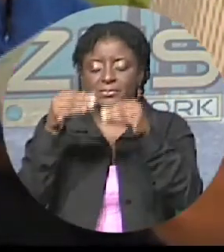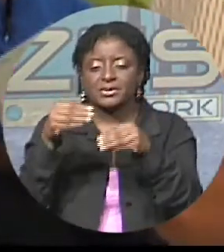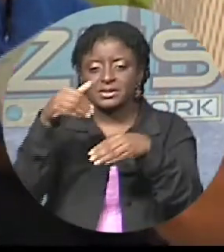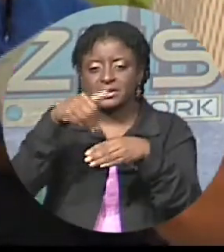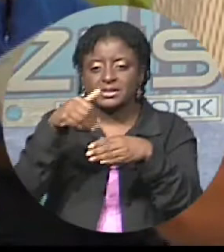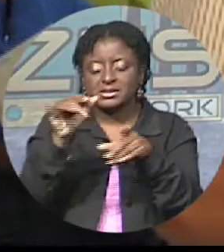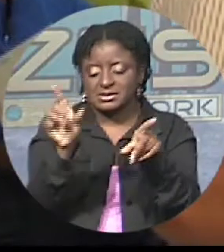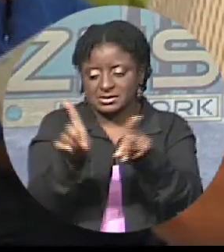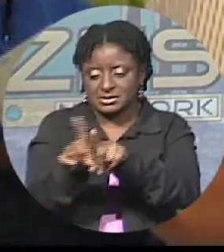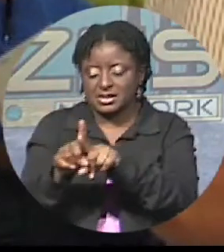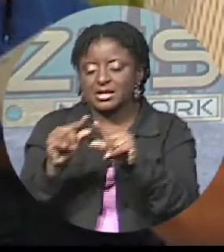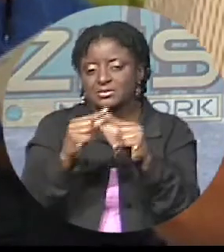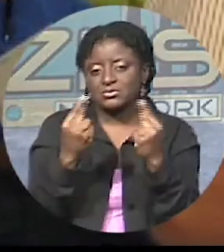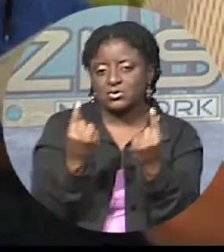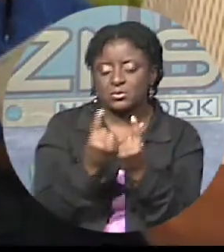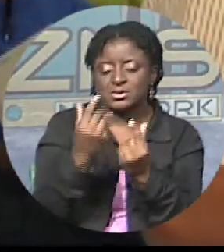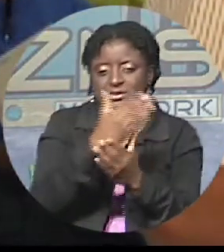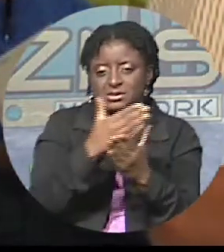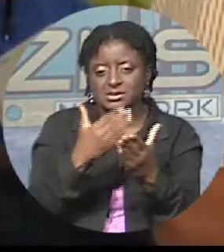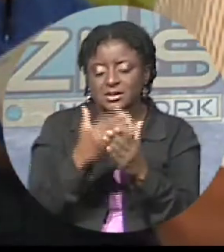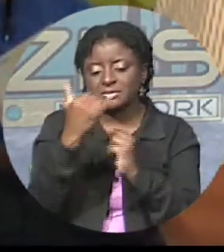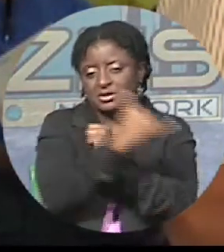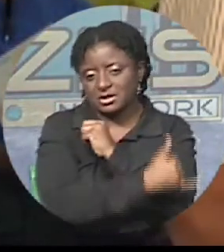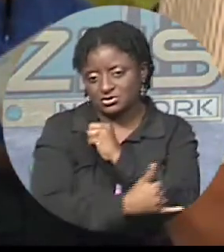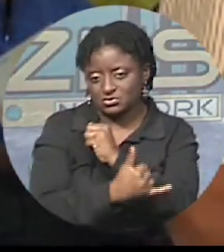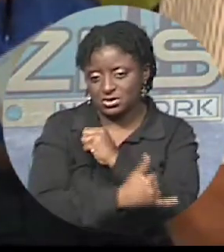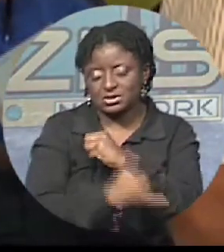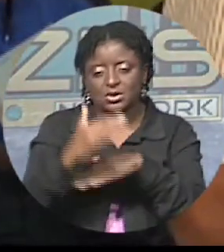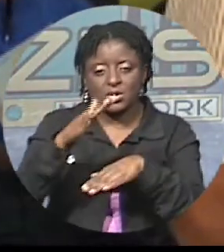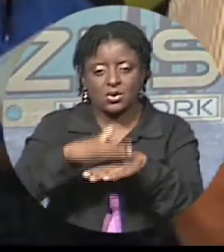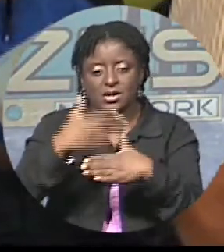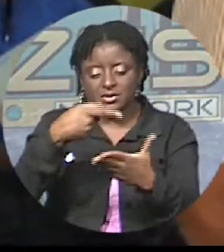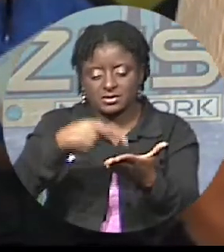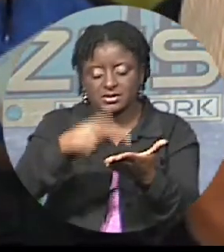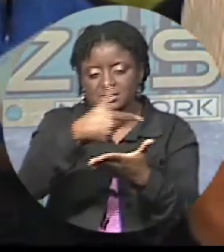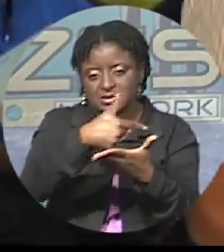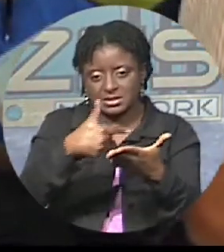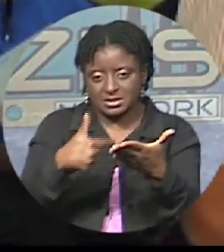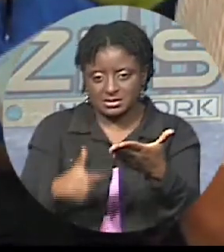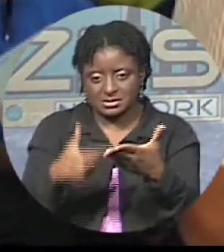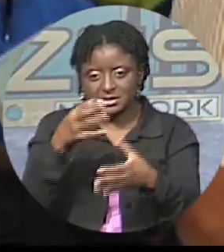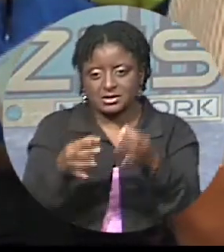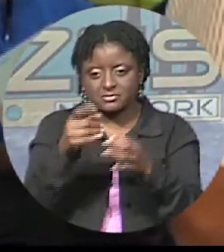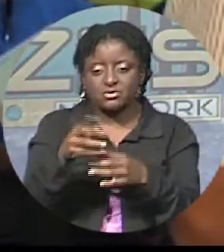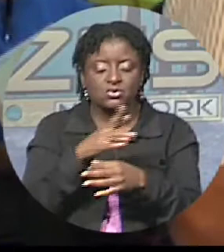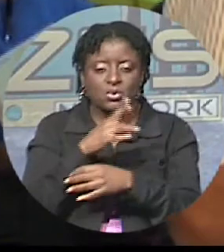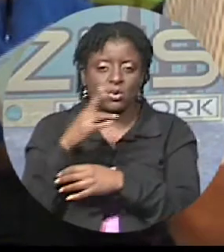on this list. If you were a devious, evil